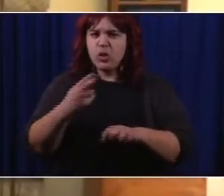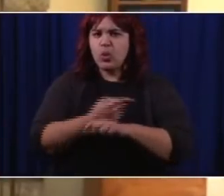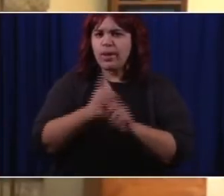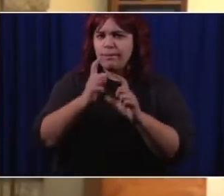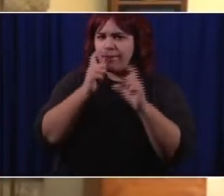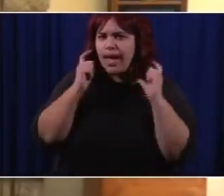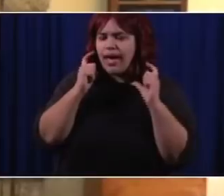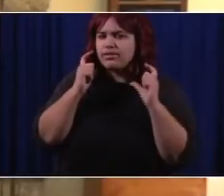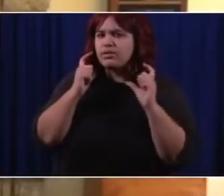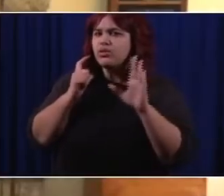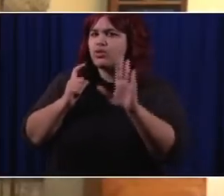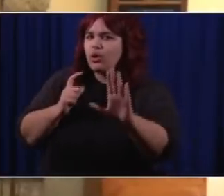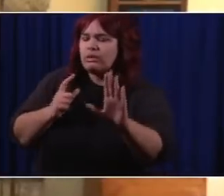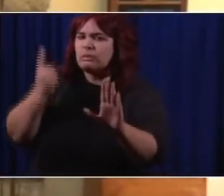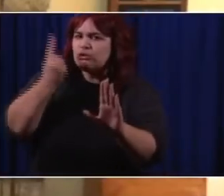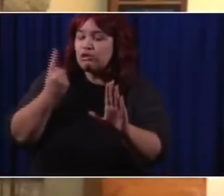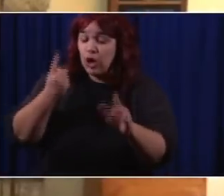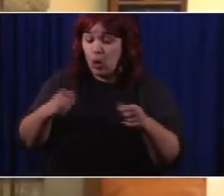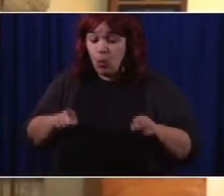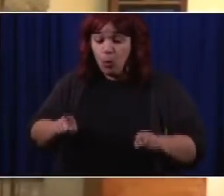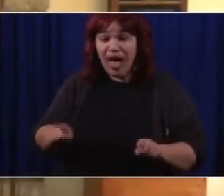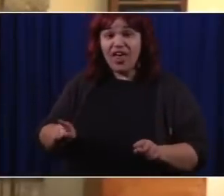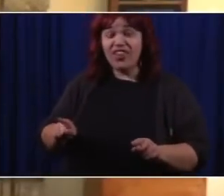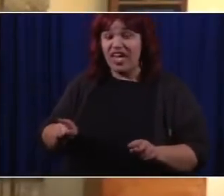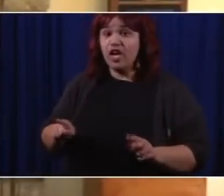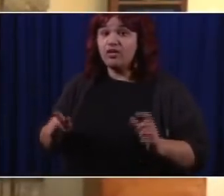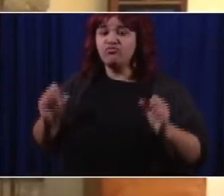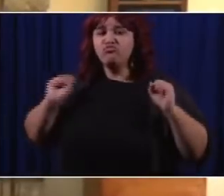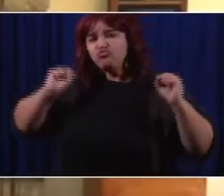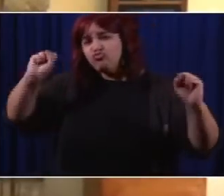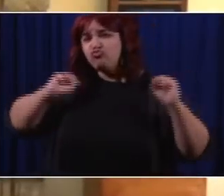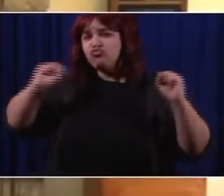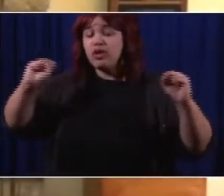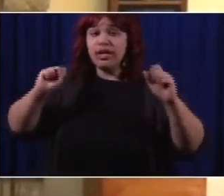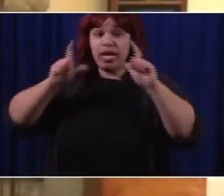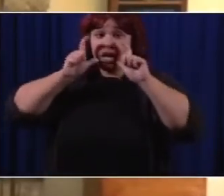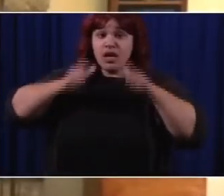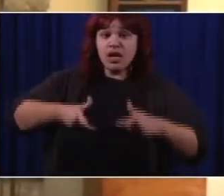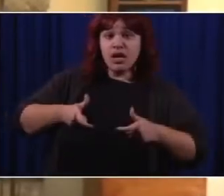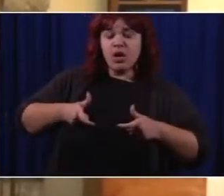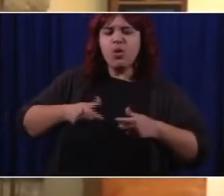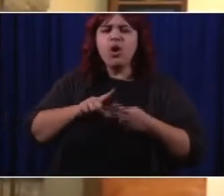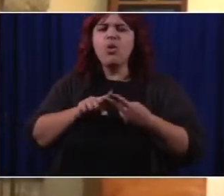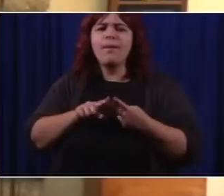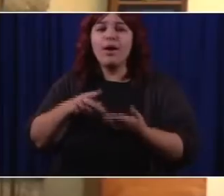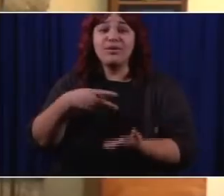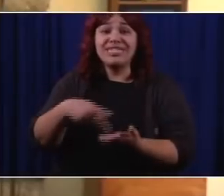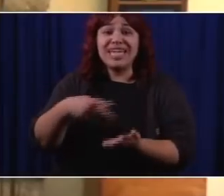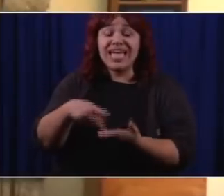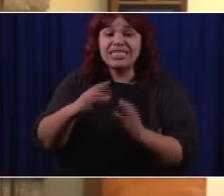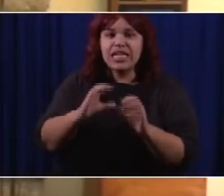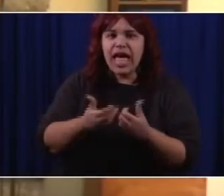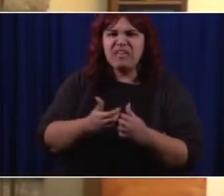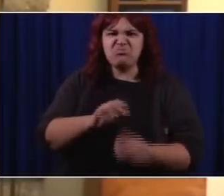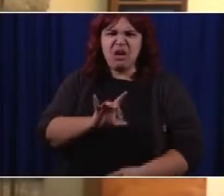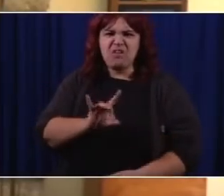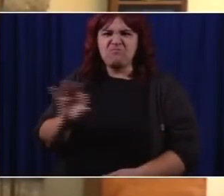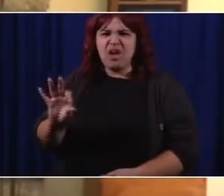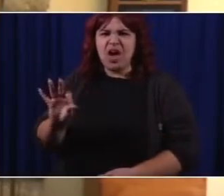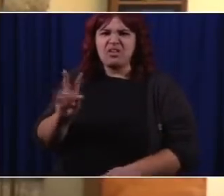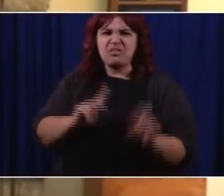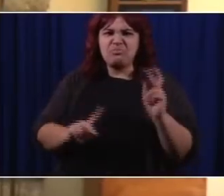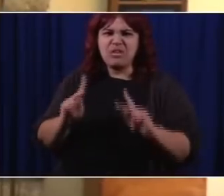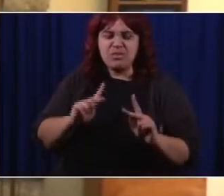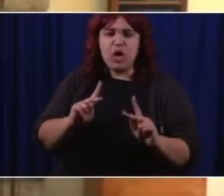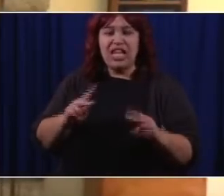while they're actively working out that they don't have to wear a mask? Or if someone's teaching a dance class to 8 or 9 people while they're actively